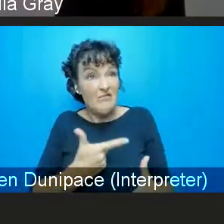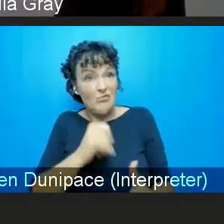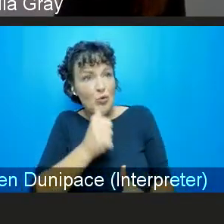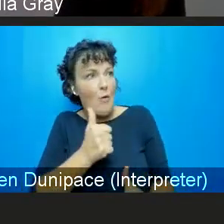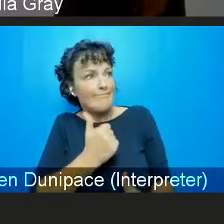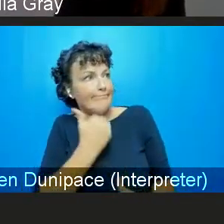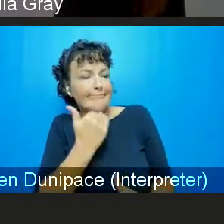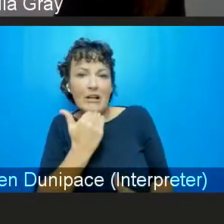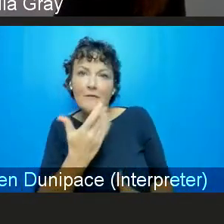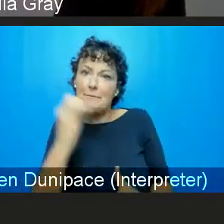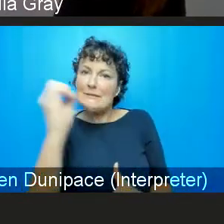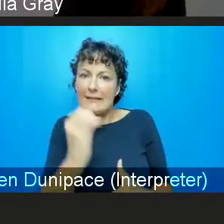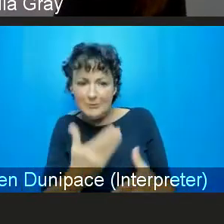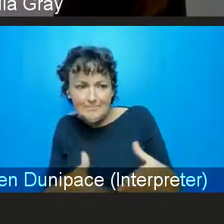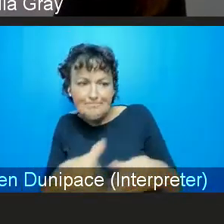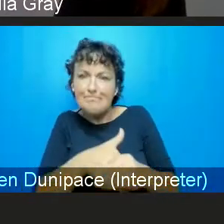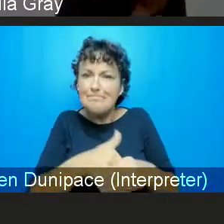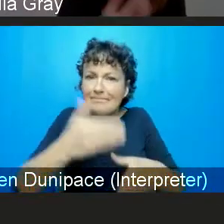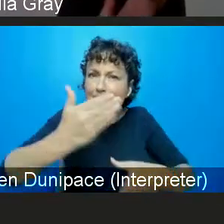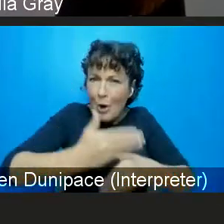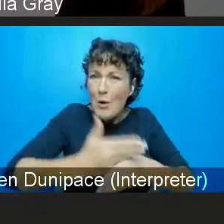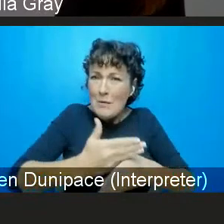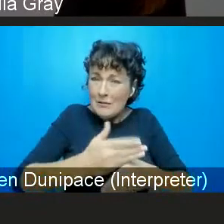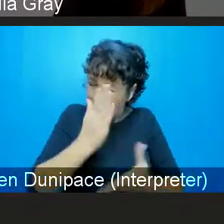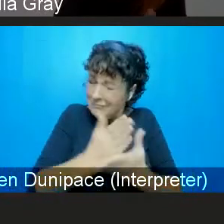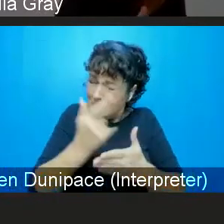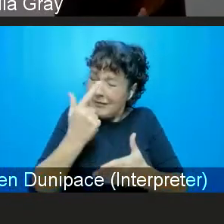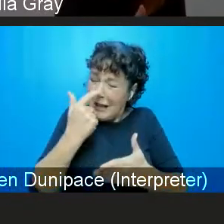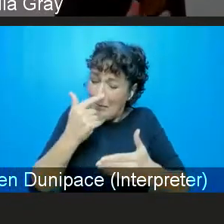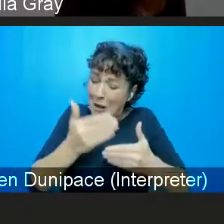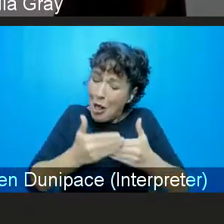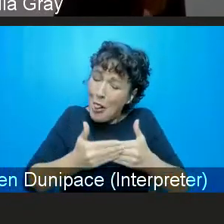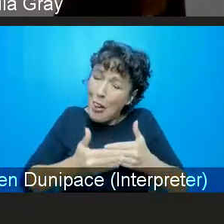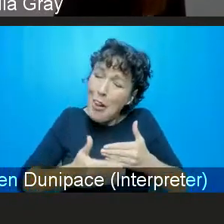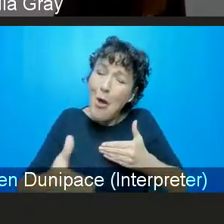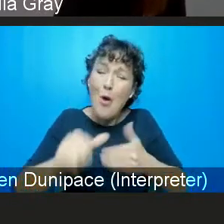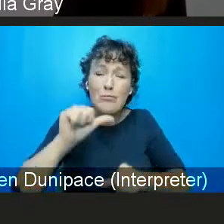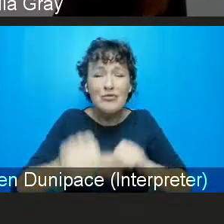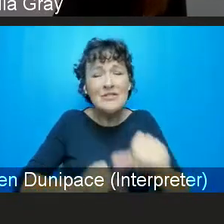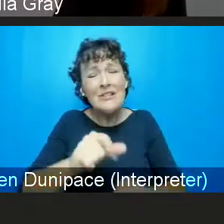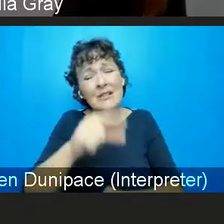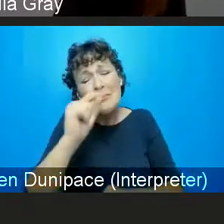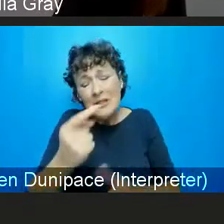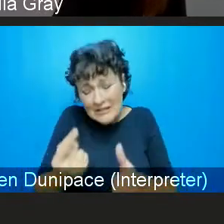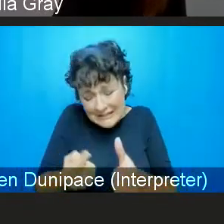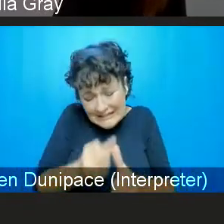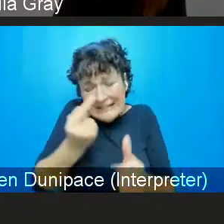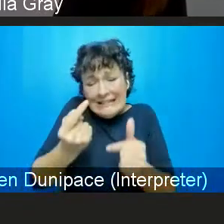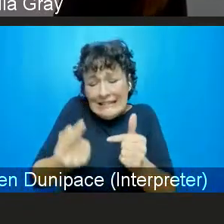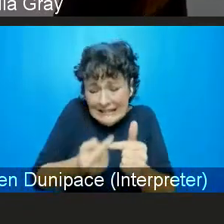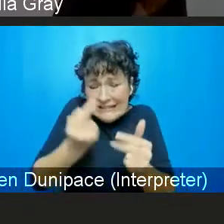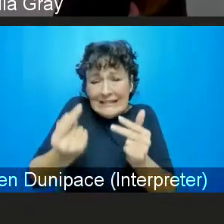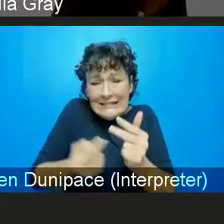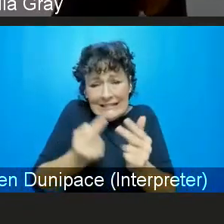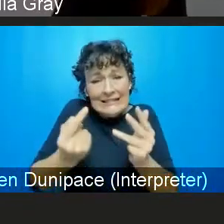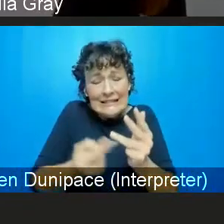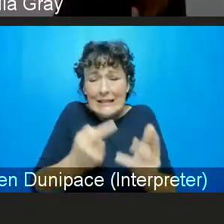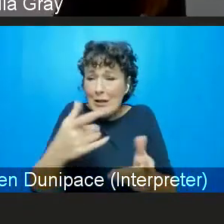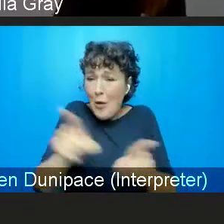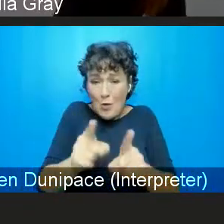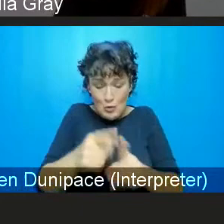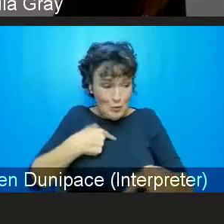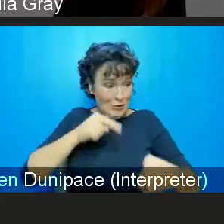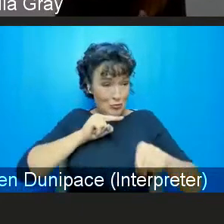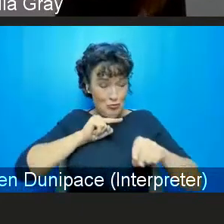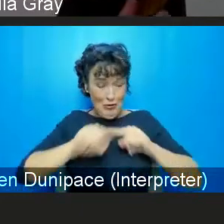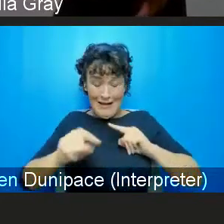possible, it's quite a long process and it's quite iterative, and it's trying to break down both ways of working from an